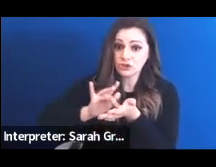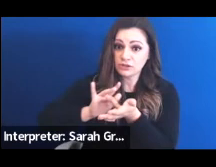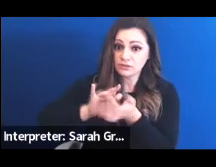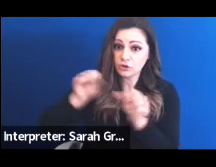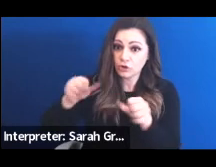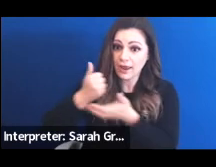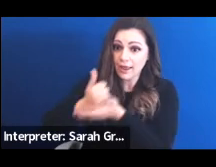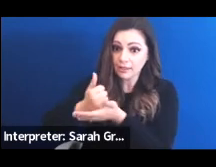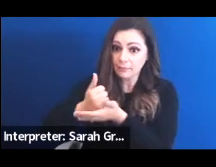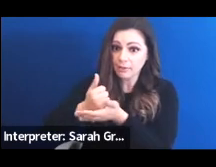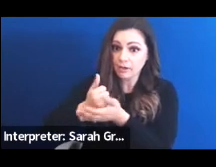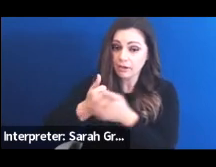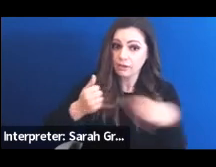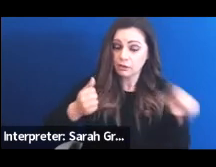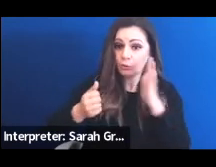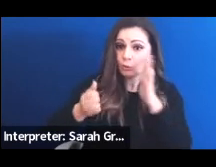medications.